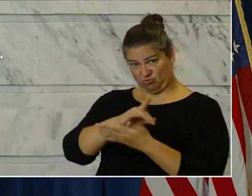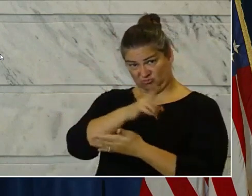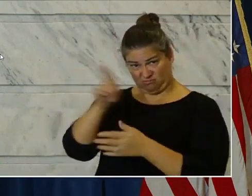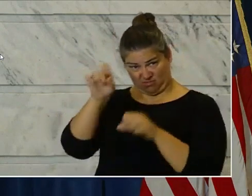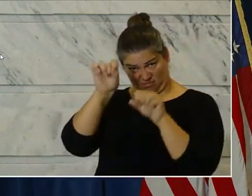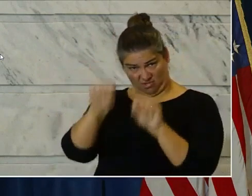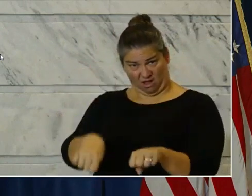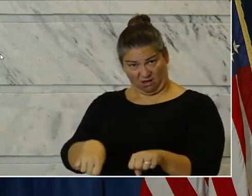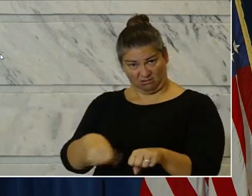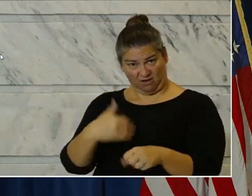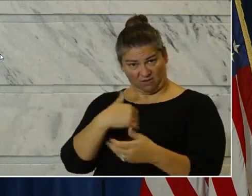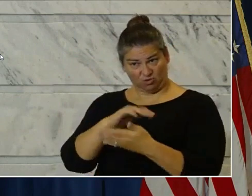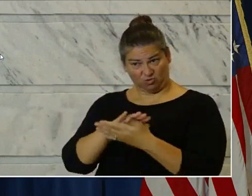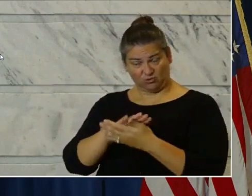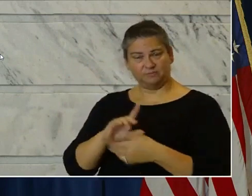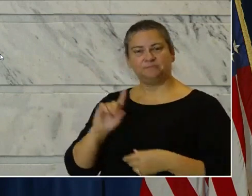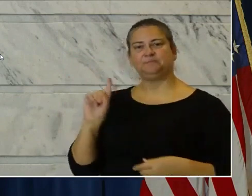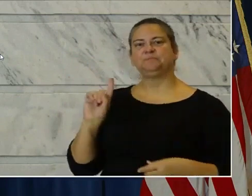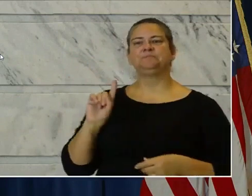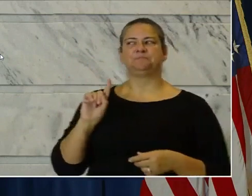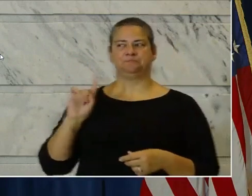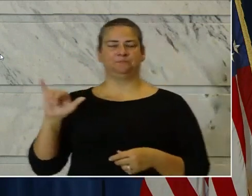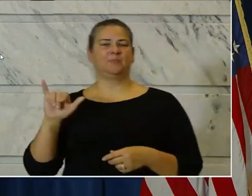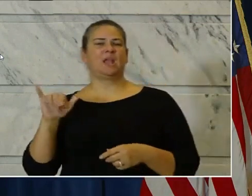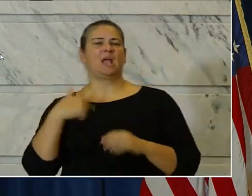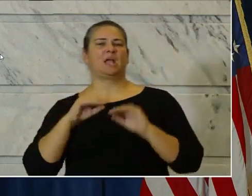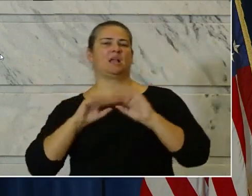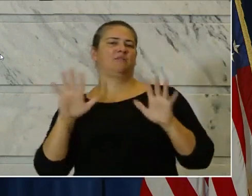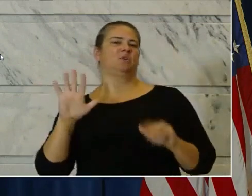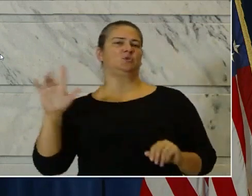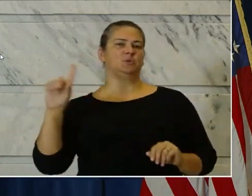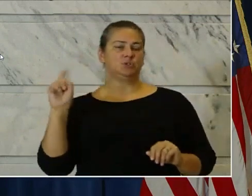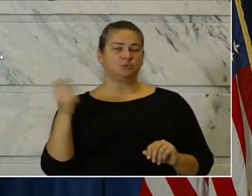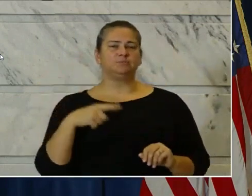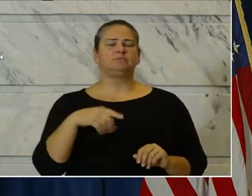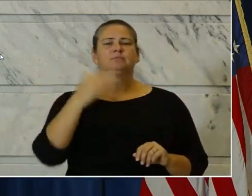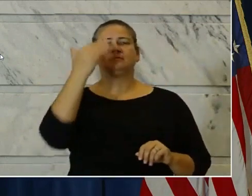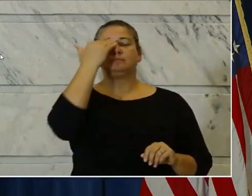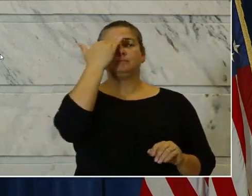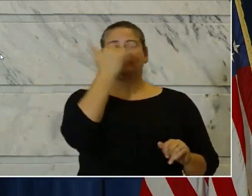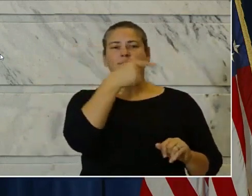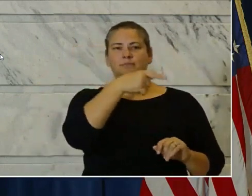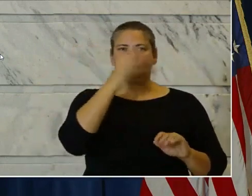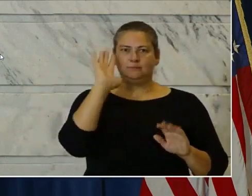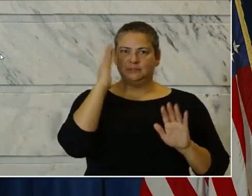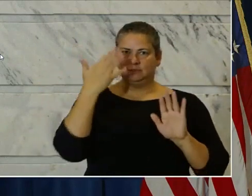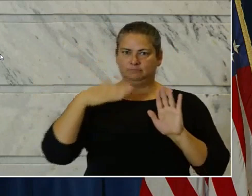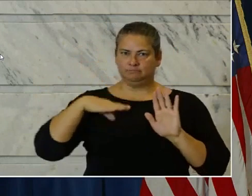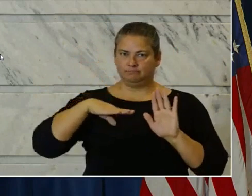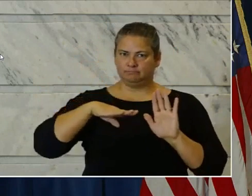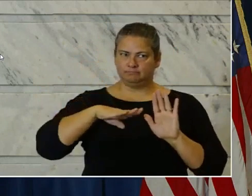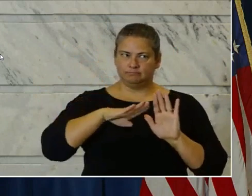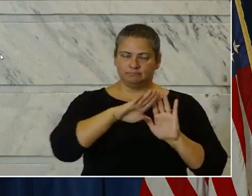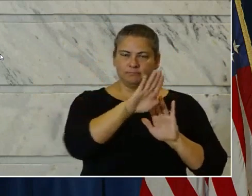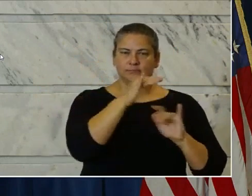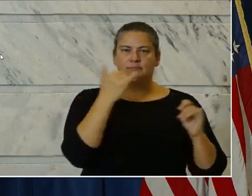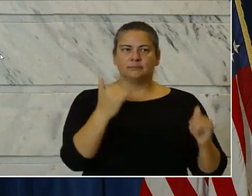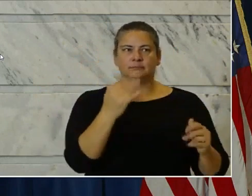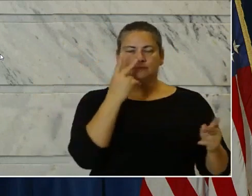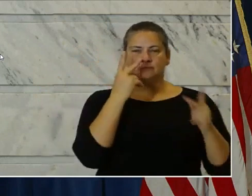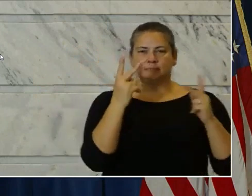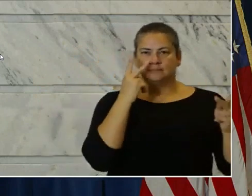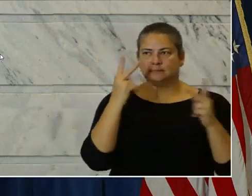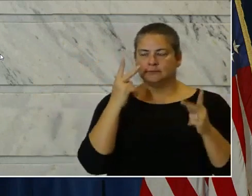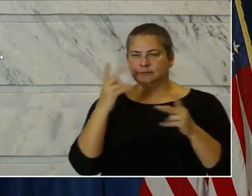classes with that? The question is, with escalation, with what we're seeing in cases, maybe with some of the casual nature we're seeing in our communities and